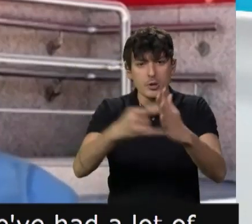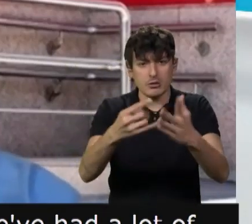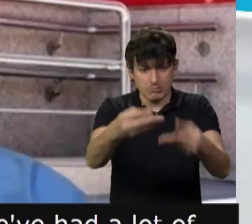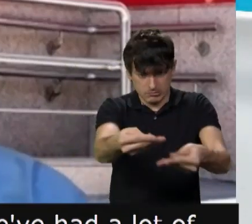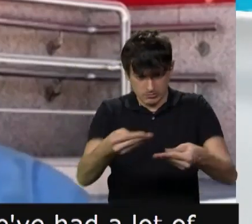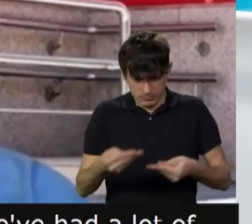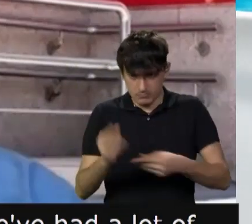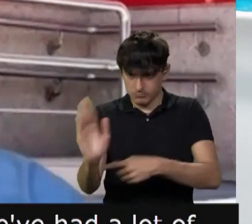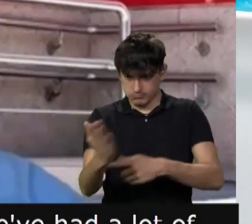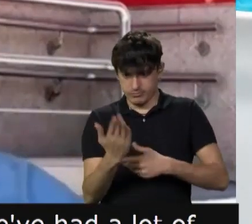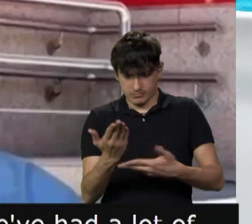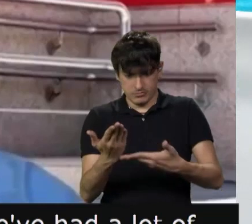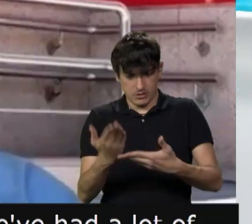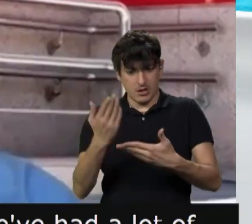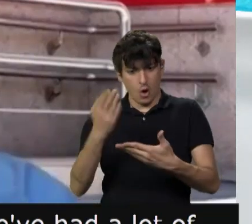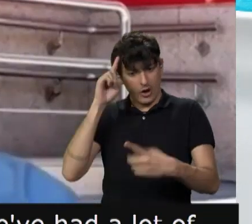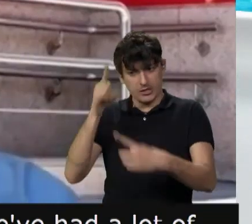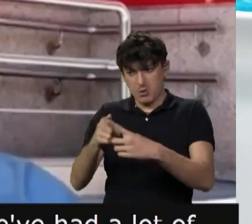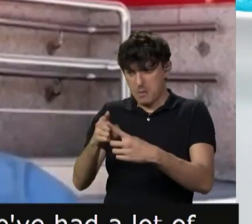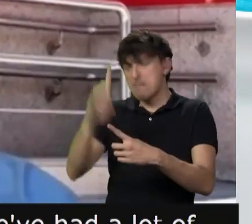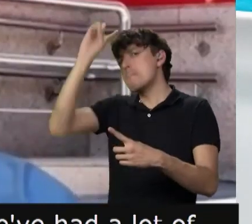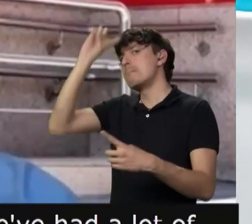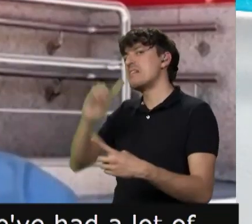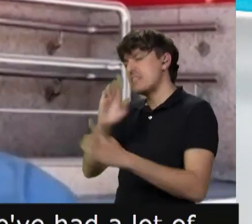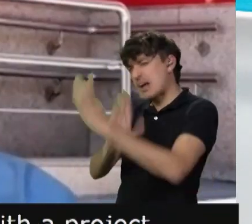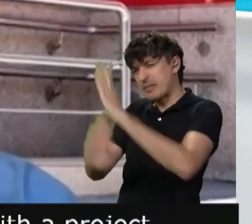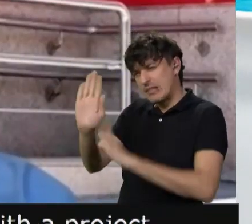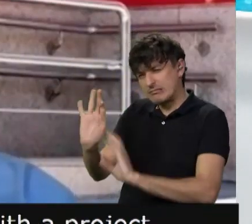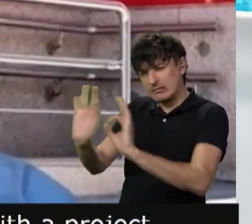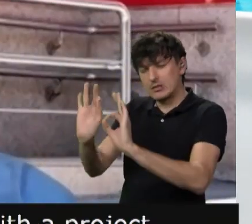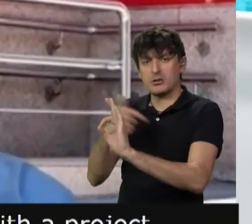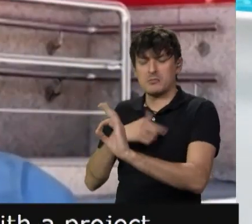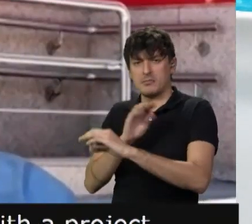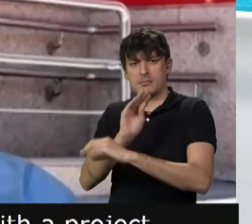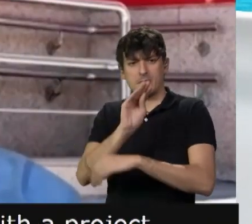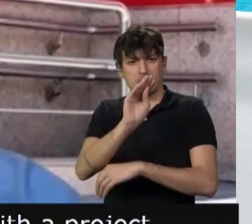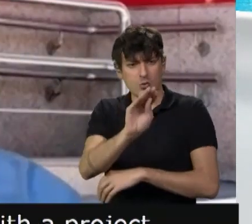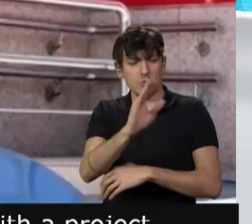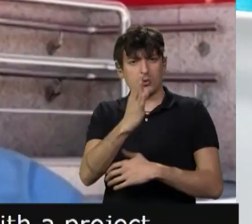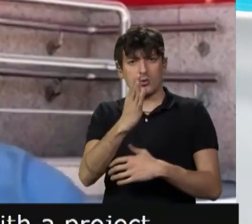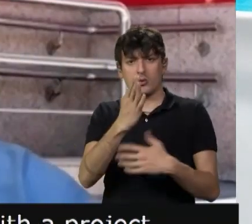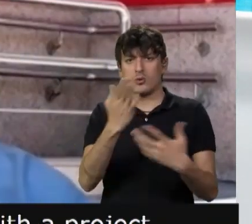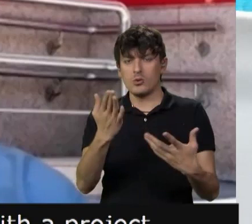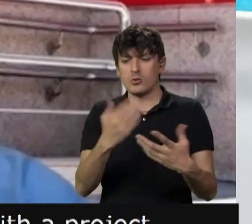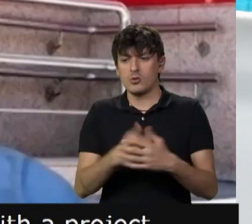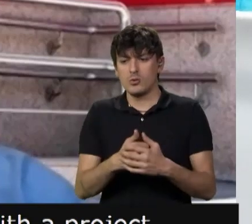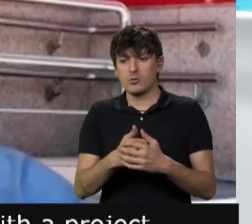product designed for people with disabilities, but when you ask them